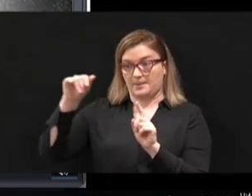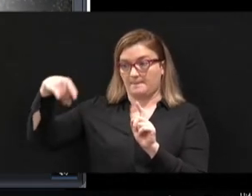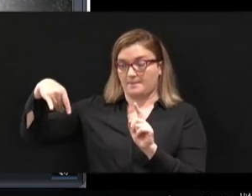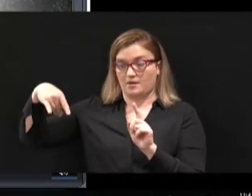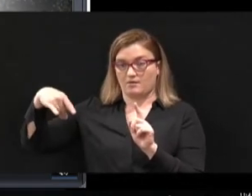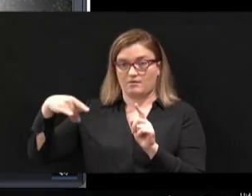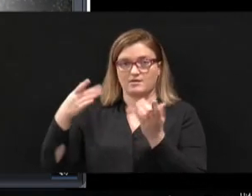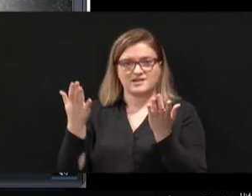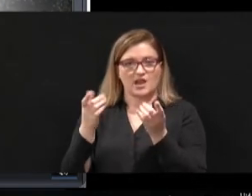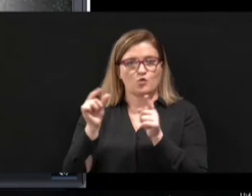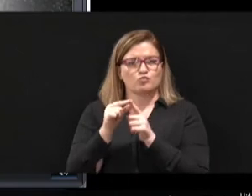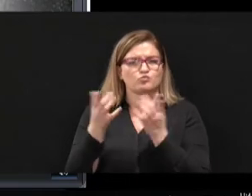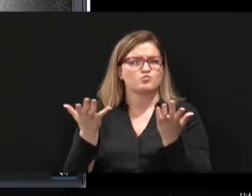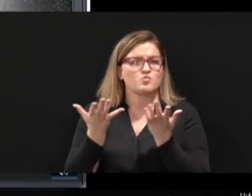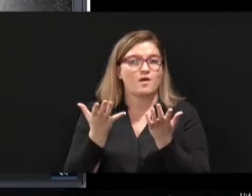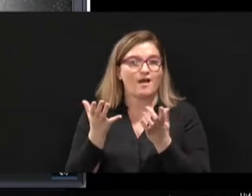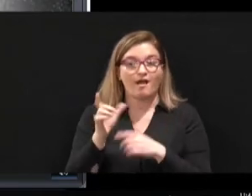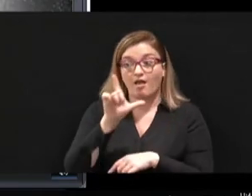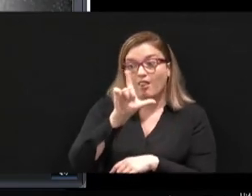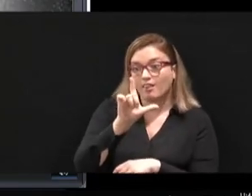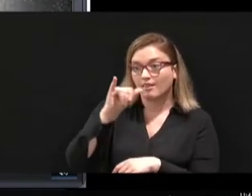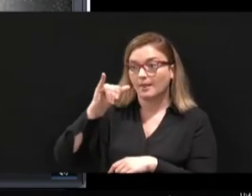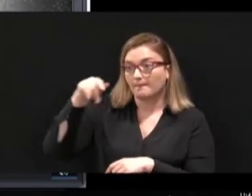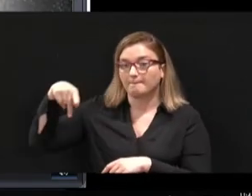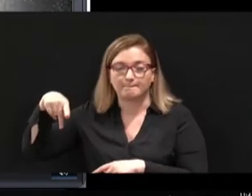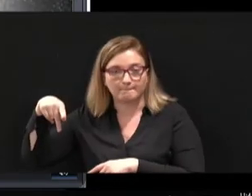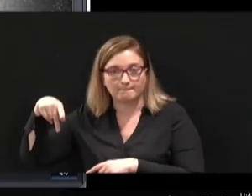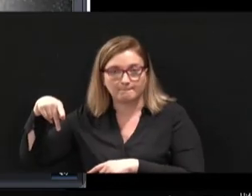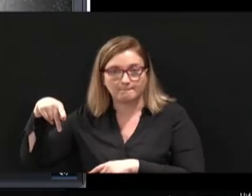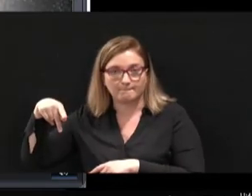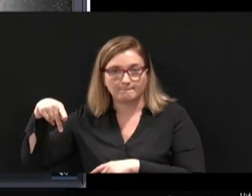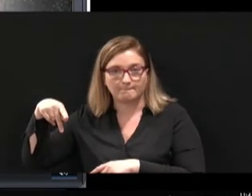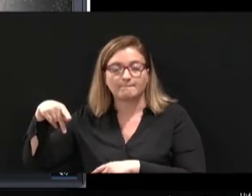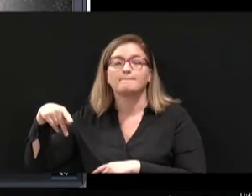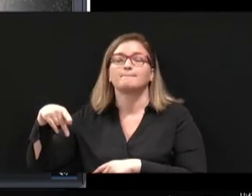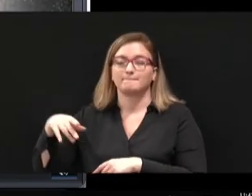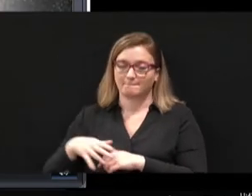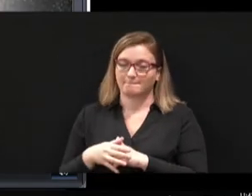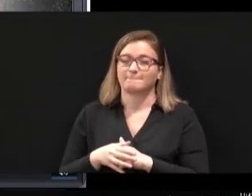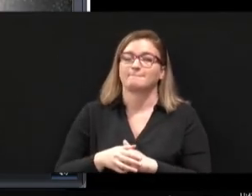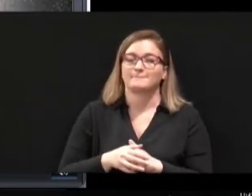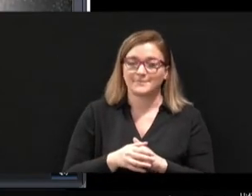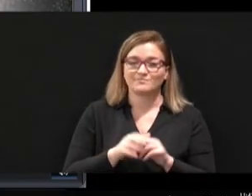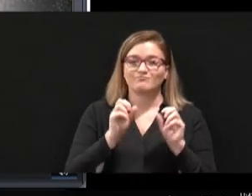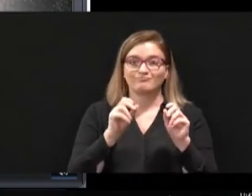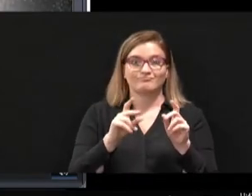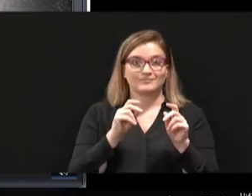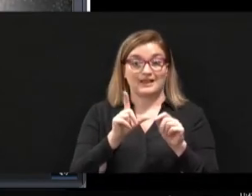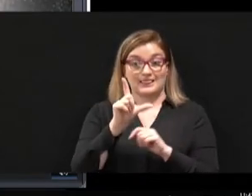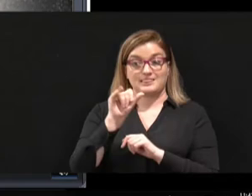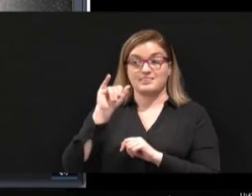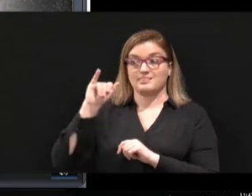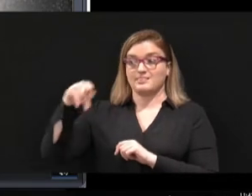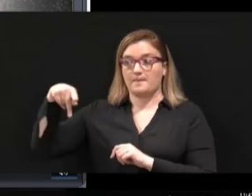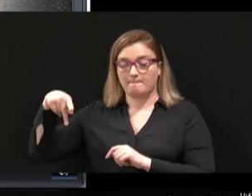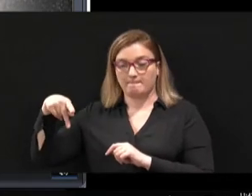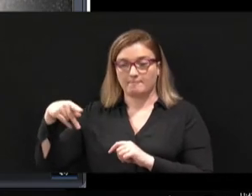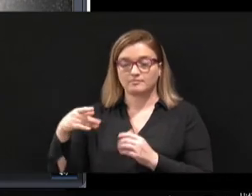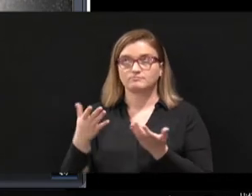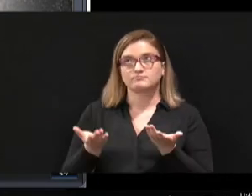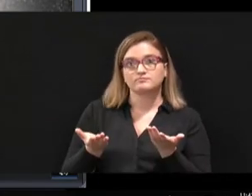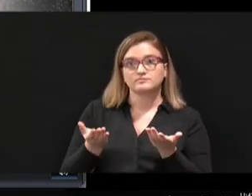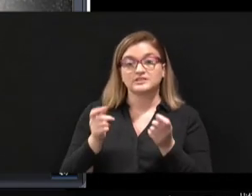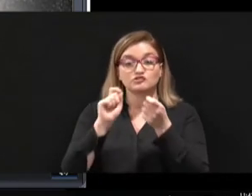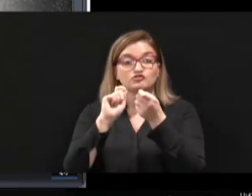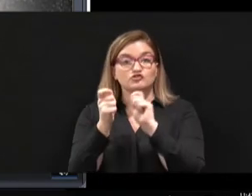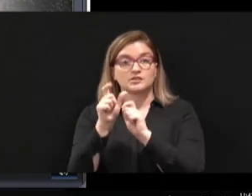This is, what's the word now? This word is lip. Okay? Here is lip. And then I might say like this.